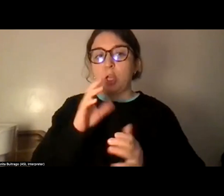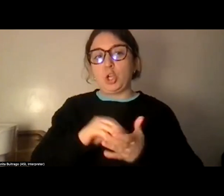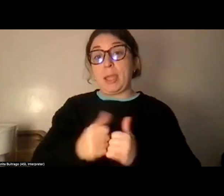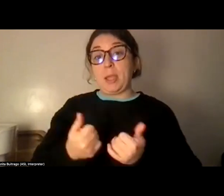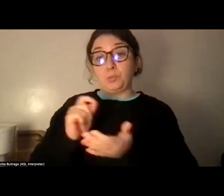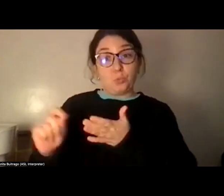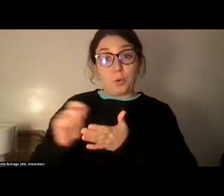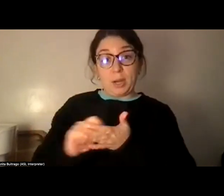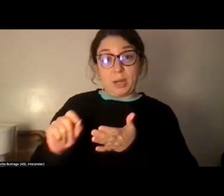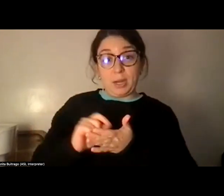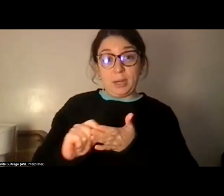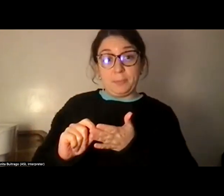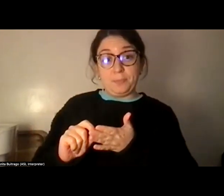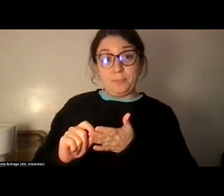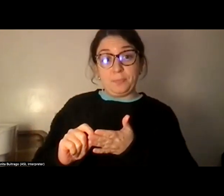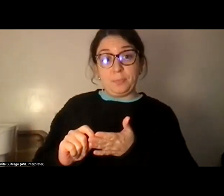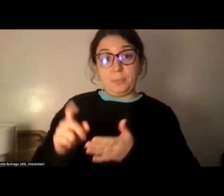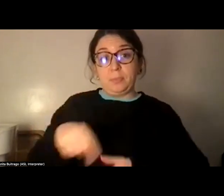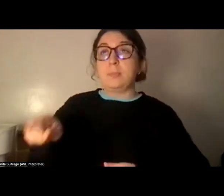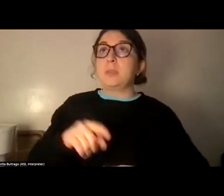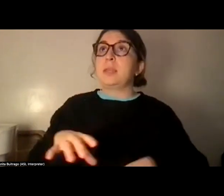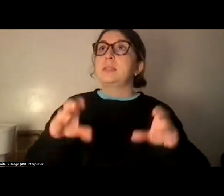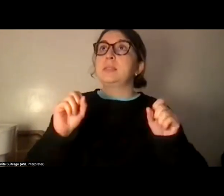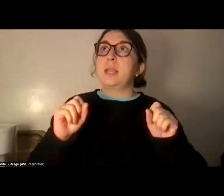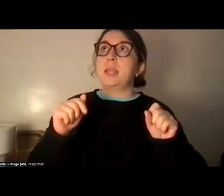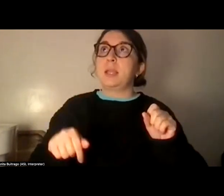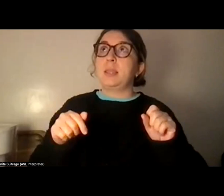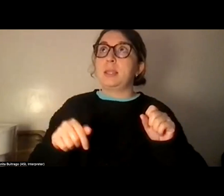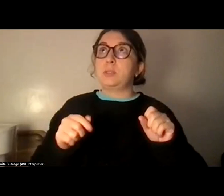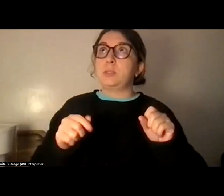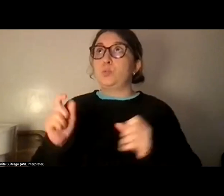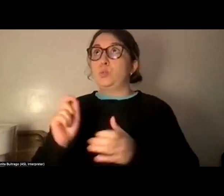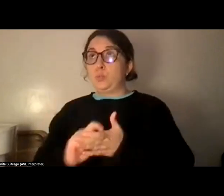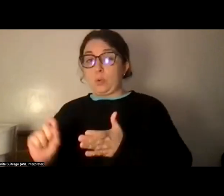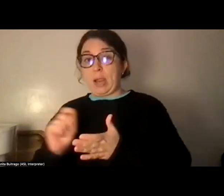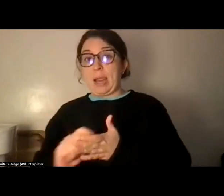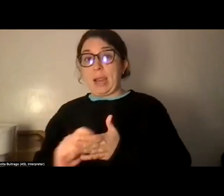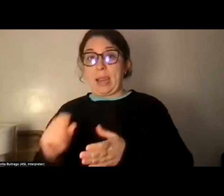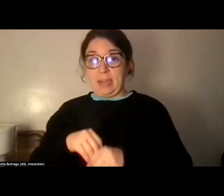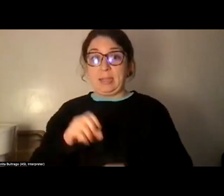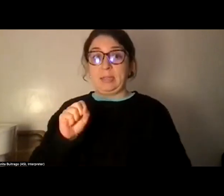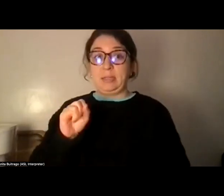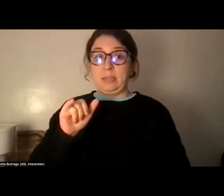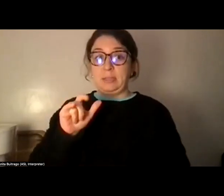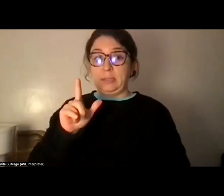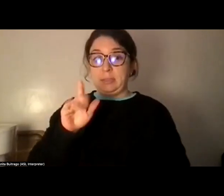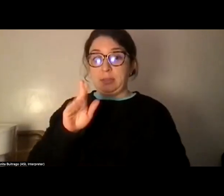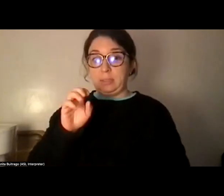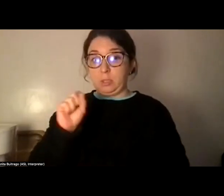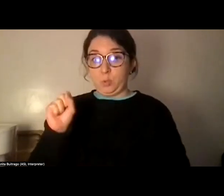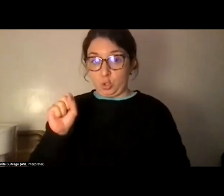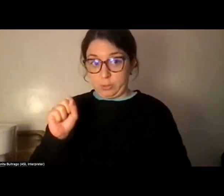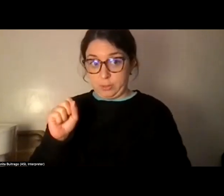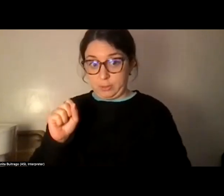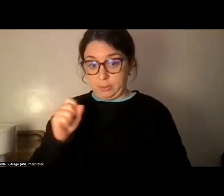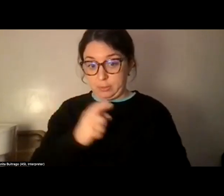they take it as far as you write in syllables in blue and red. So mama, you would write the first